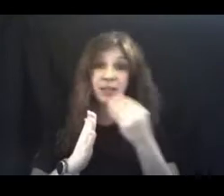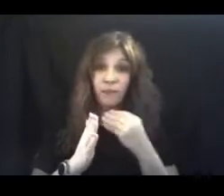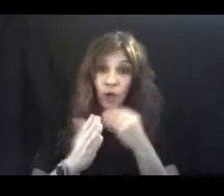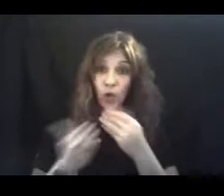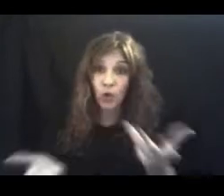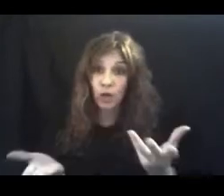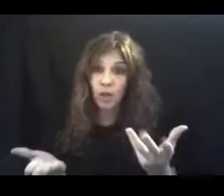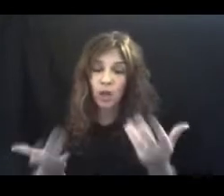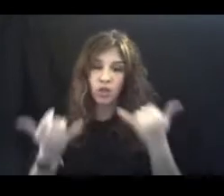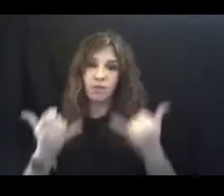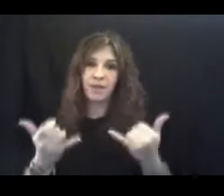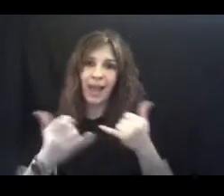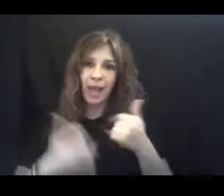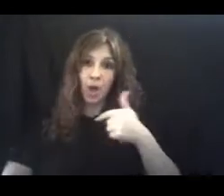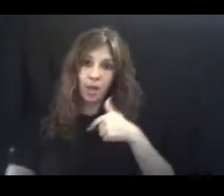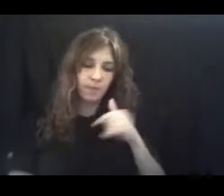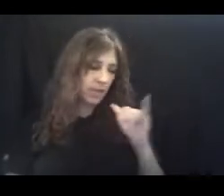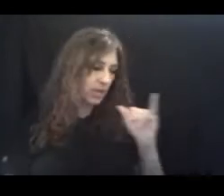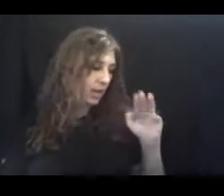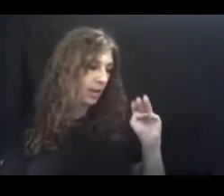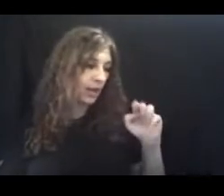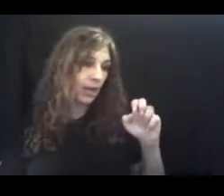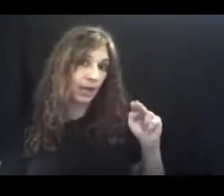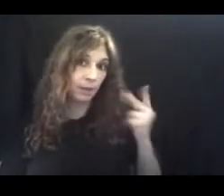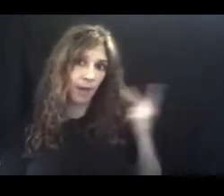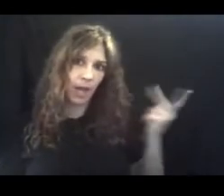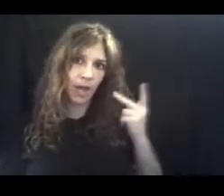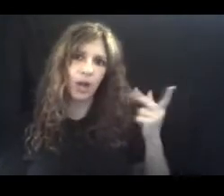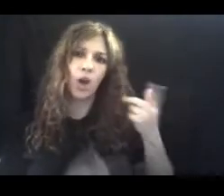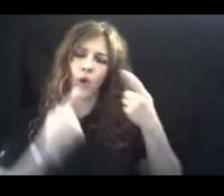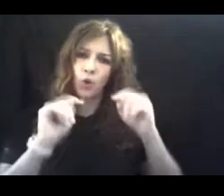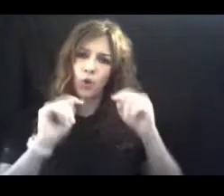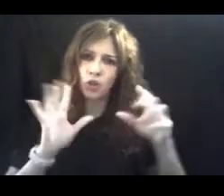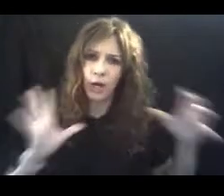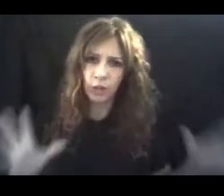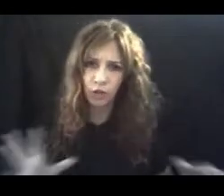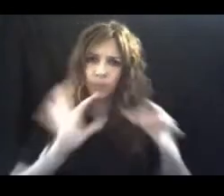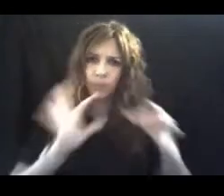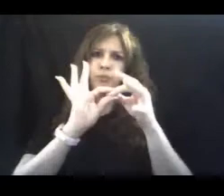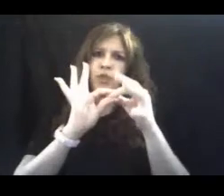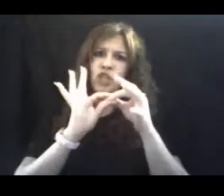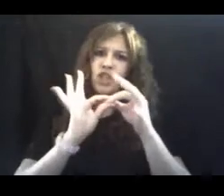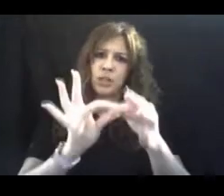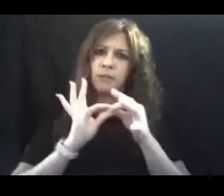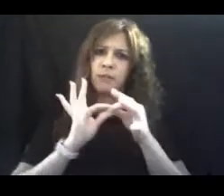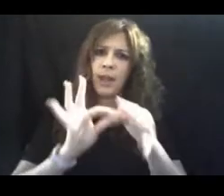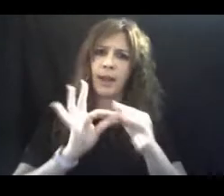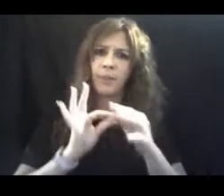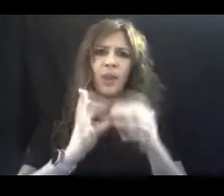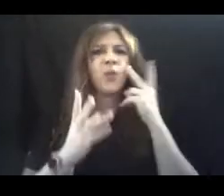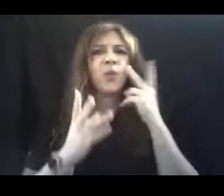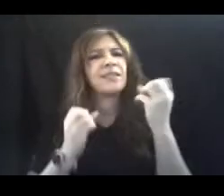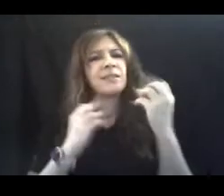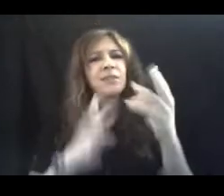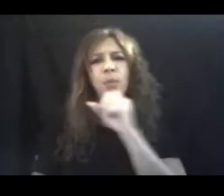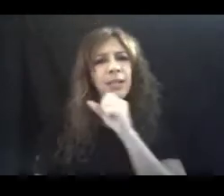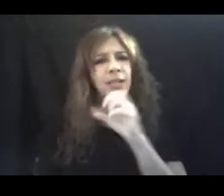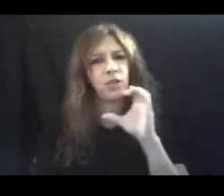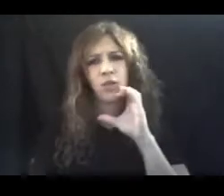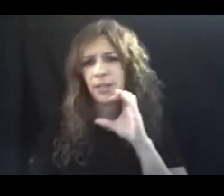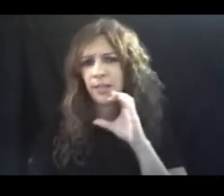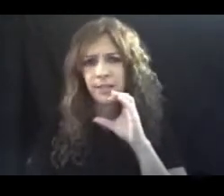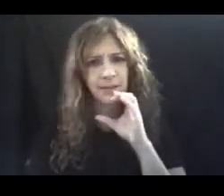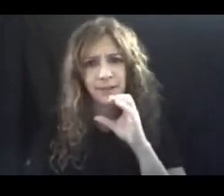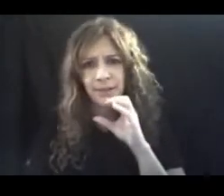bridge this gap to help people that don't drive. Seniors, you got a lot of senior buildings. They should be able, they to